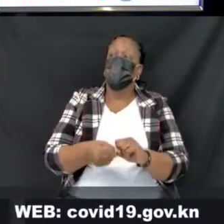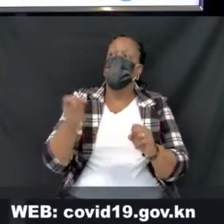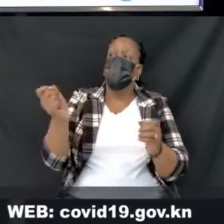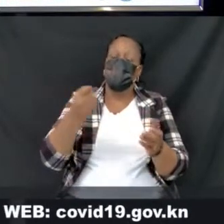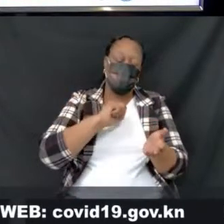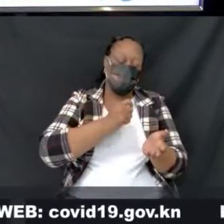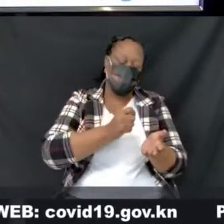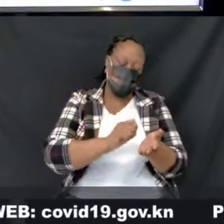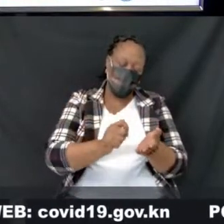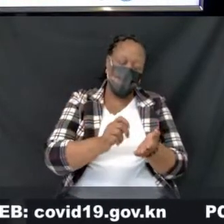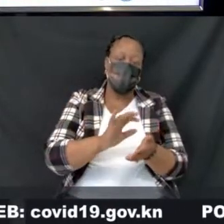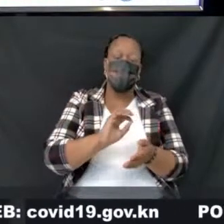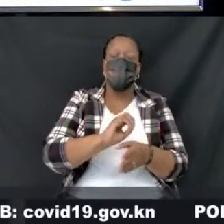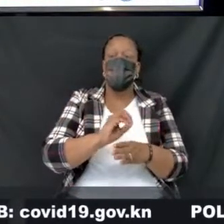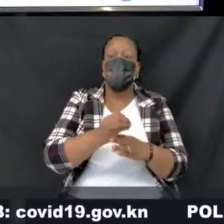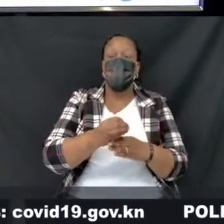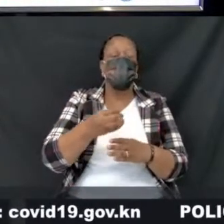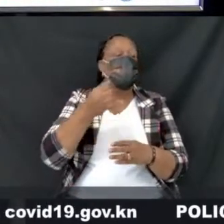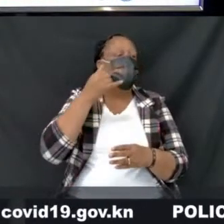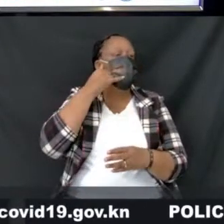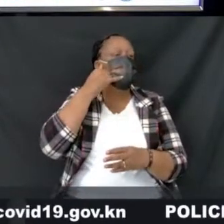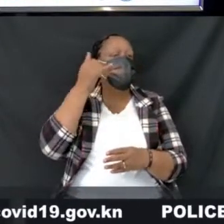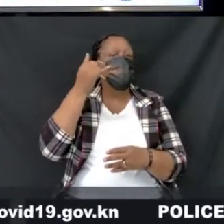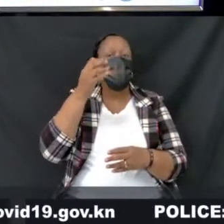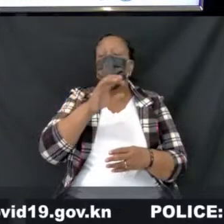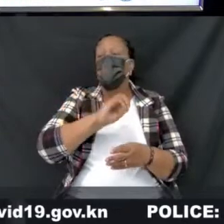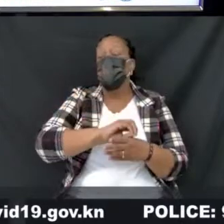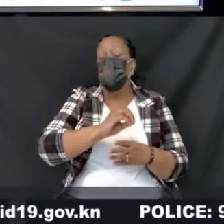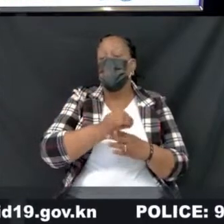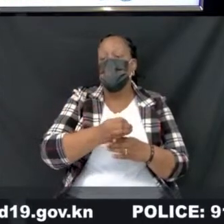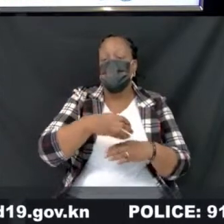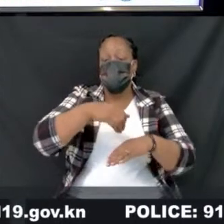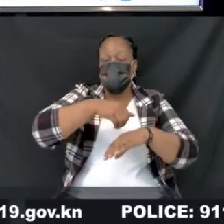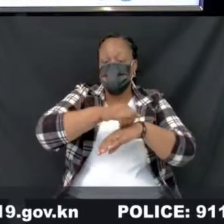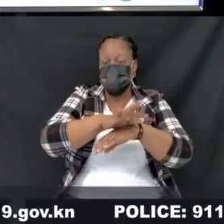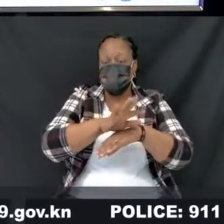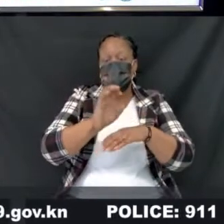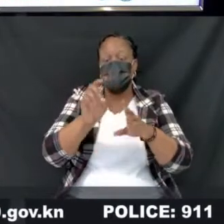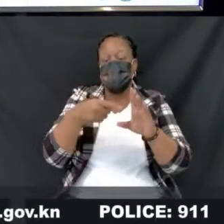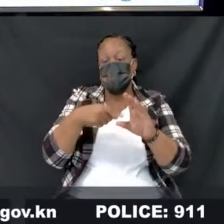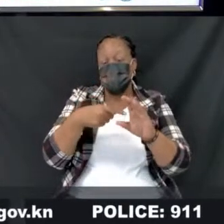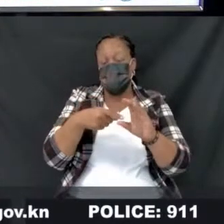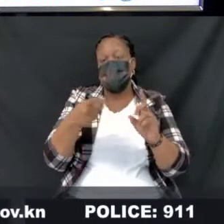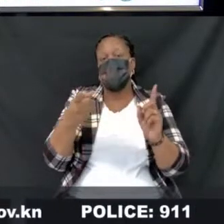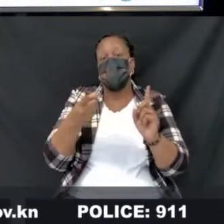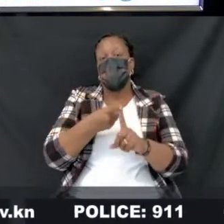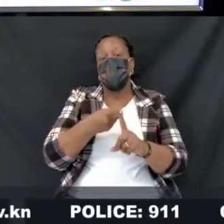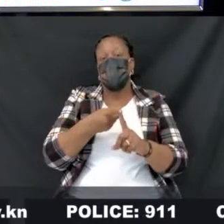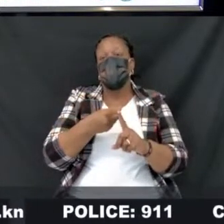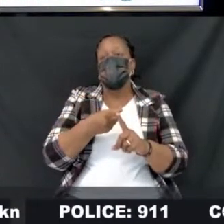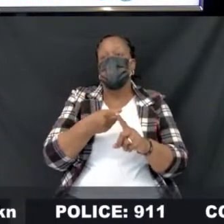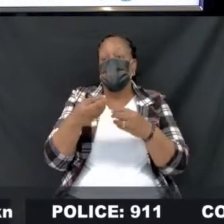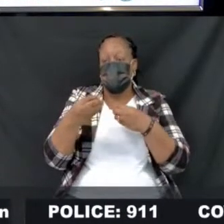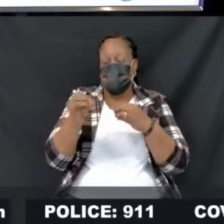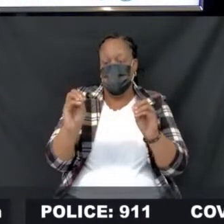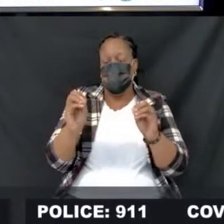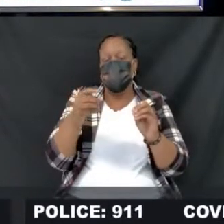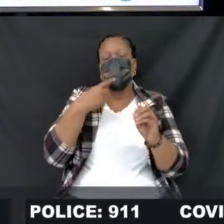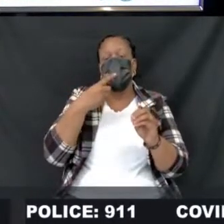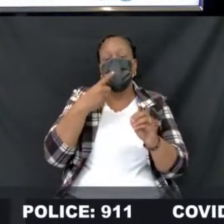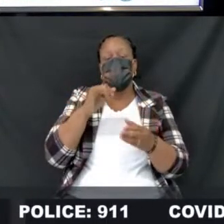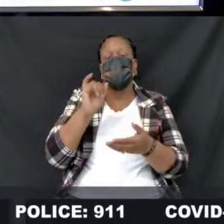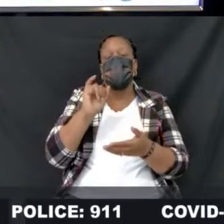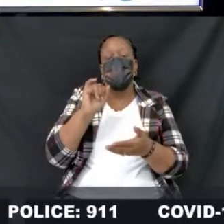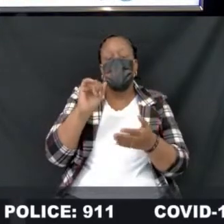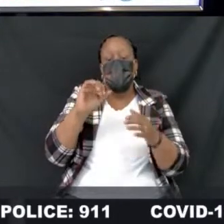please use the contact information that is provided to you, and everything will be done to facilitate you, as we need to